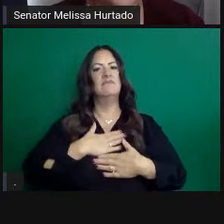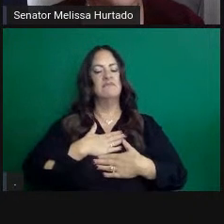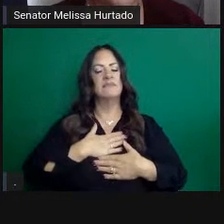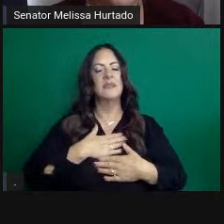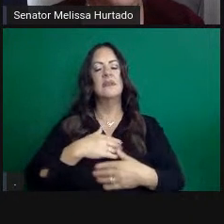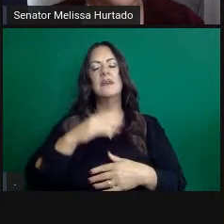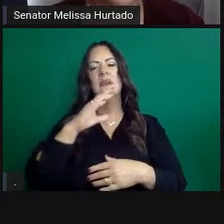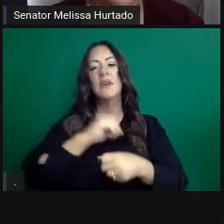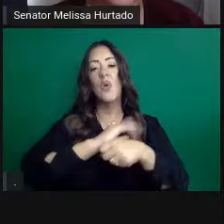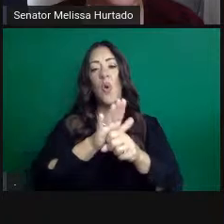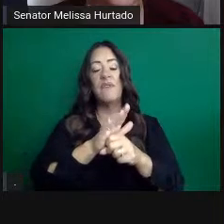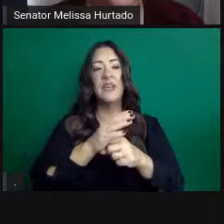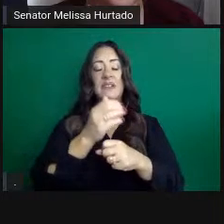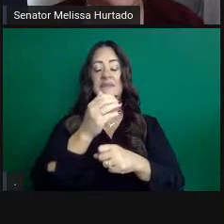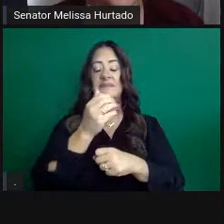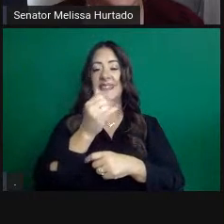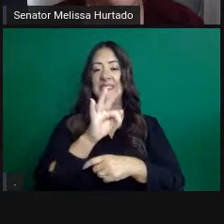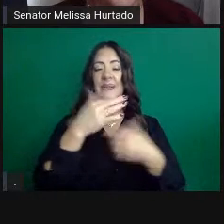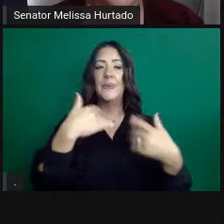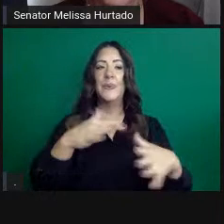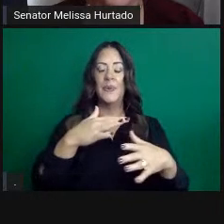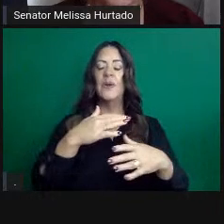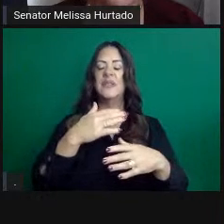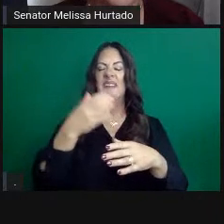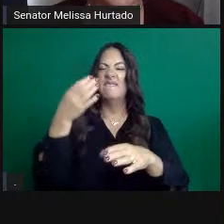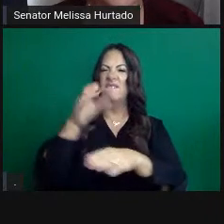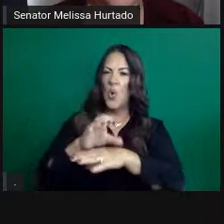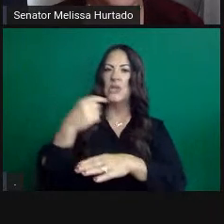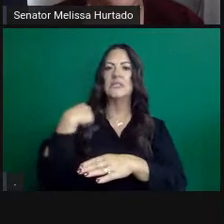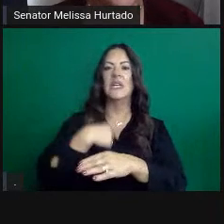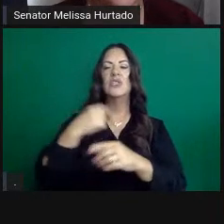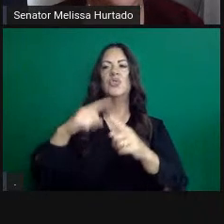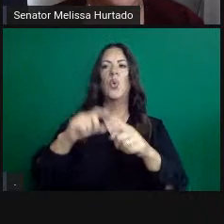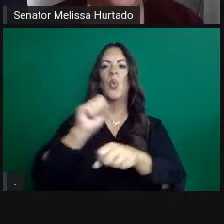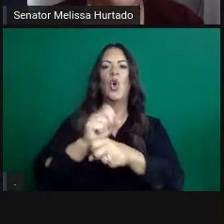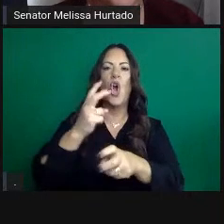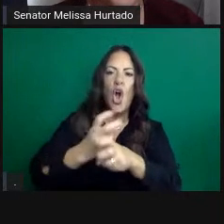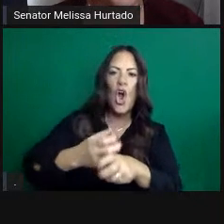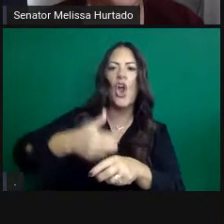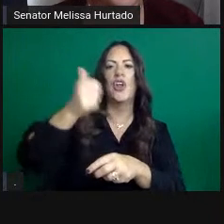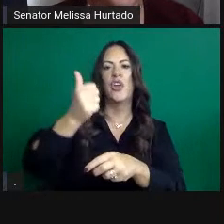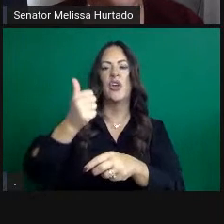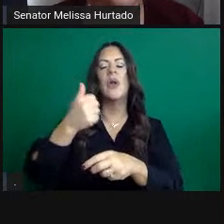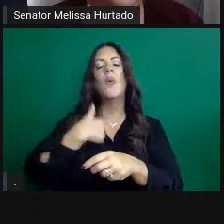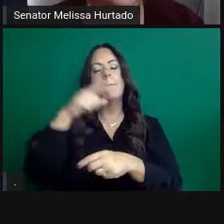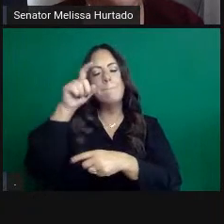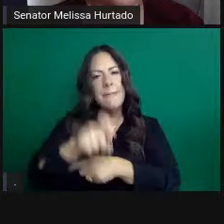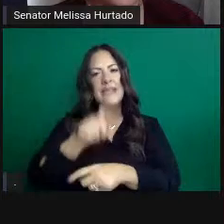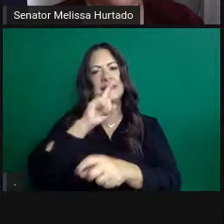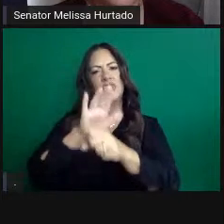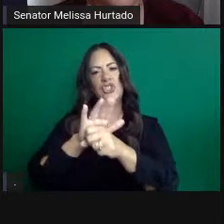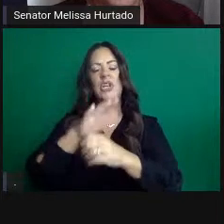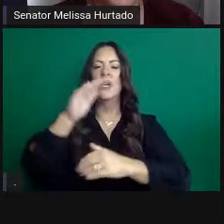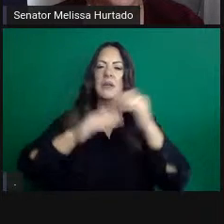has highlighted the urgency of this issue, and now it's time to roll up our sleeves and get to work to ensure that we build a California for all